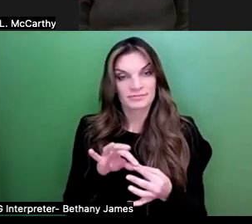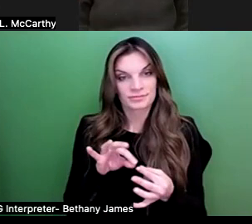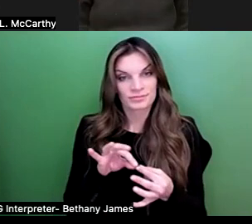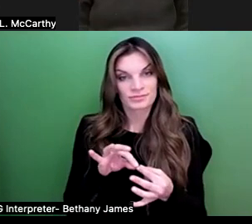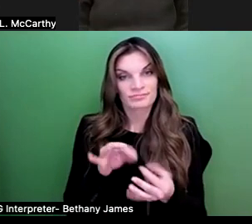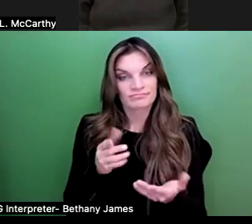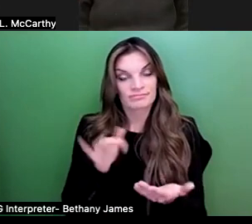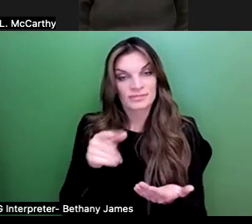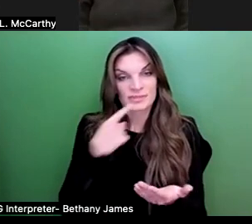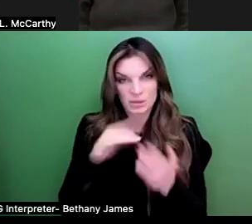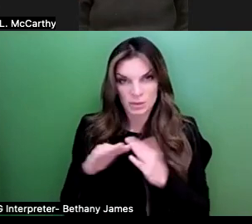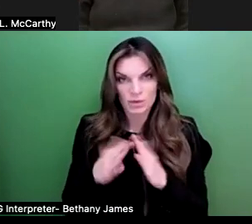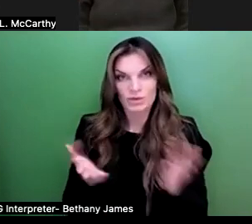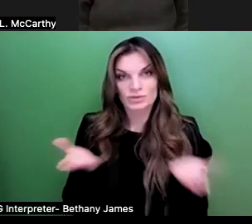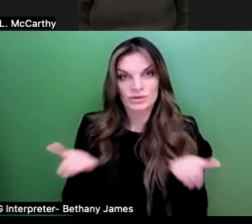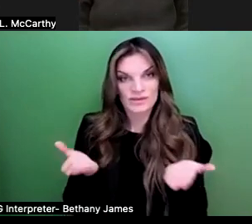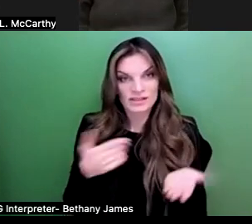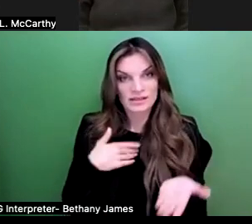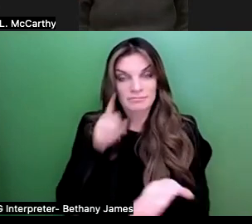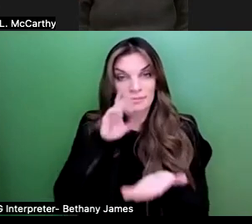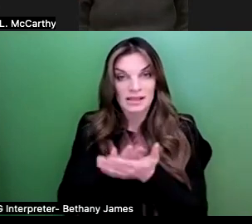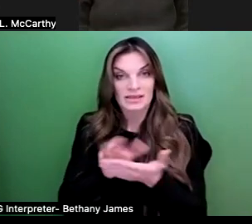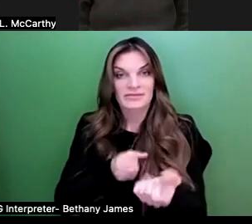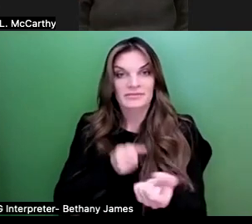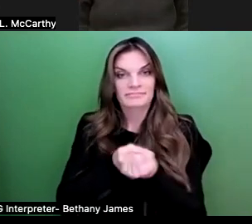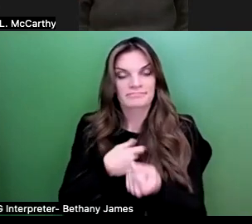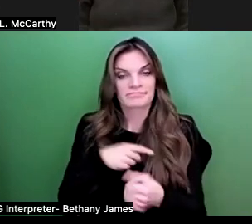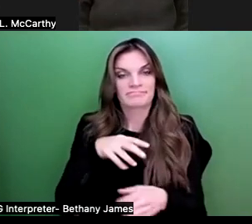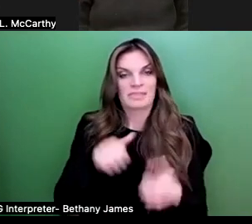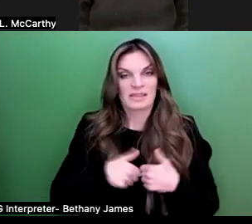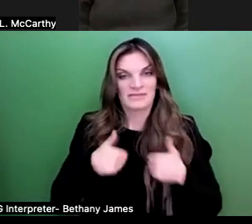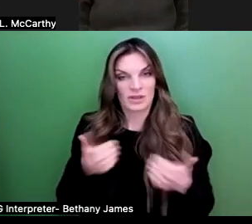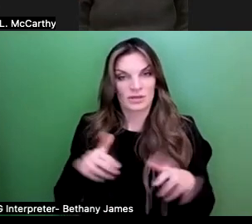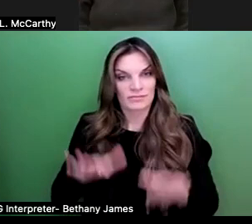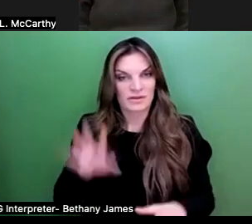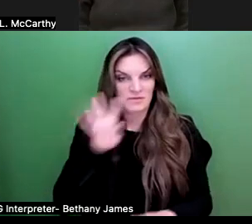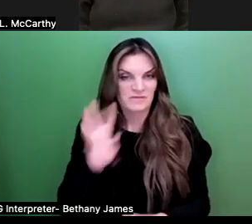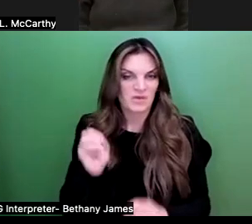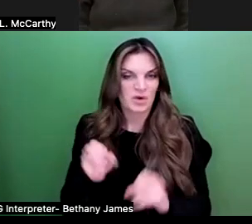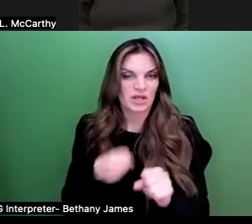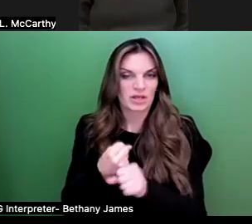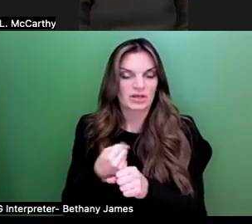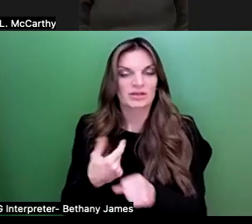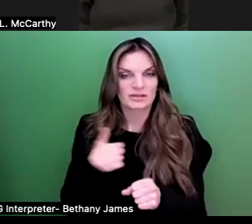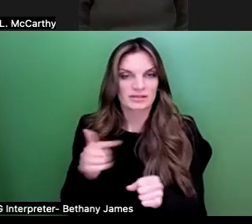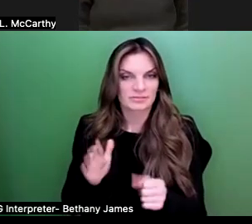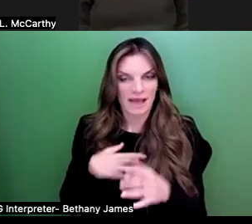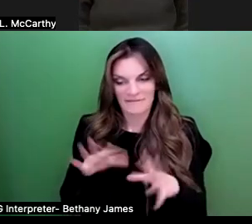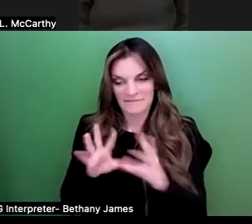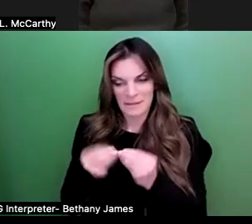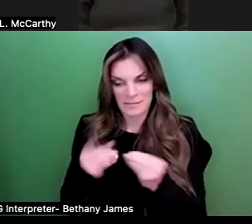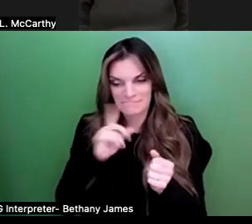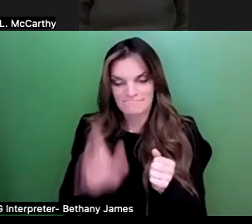in community service. I've been in Tarrytown for over 40 years. I've raised my family here, so I too have a very historical